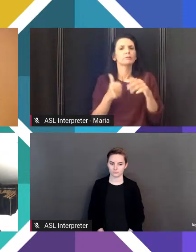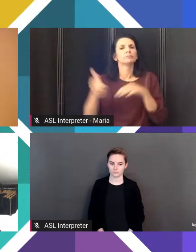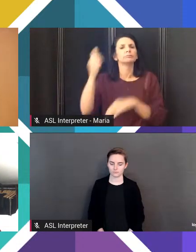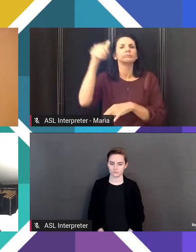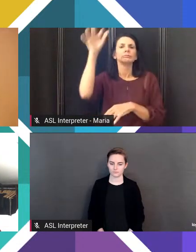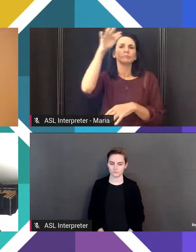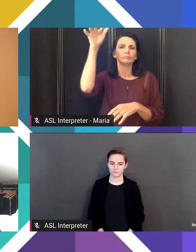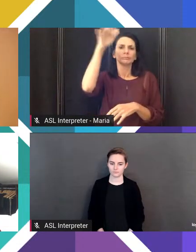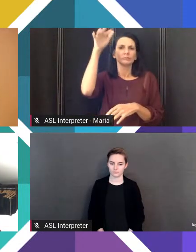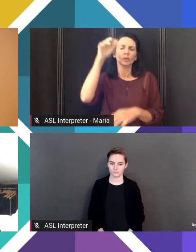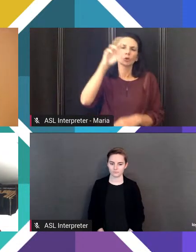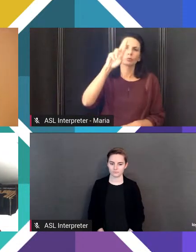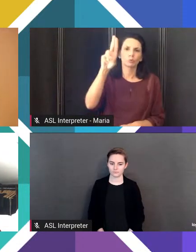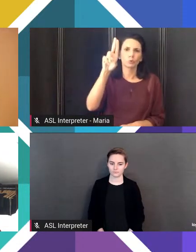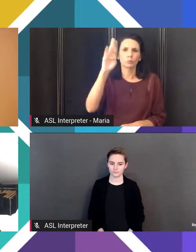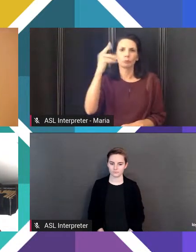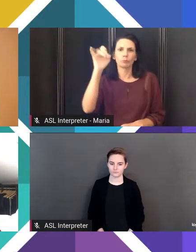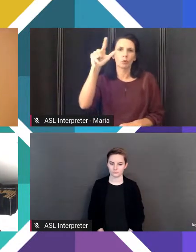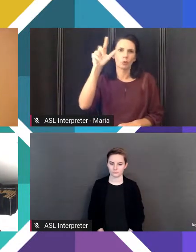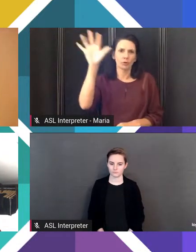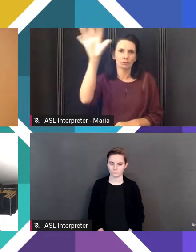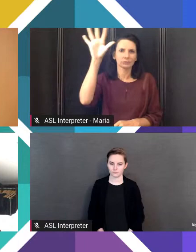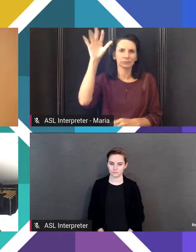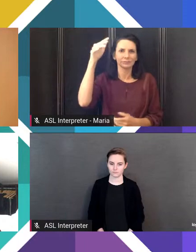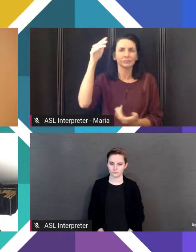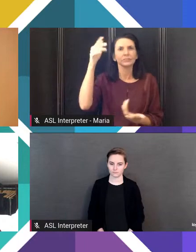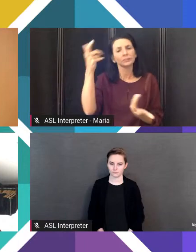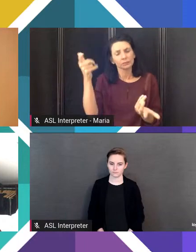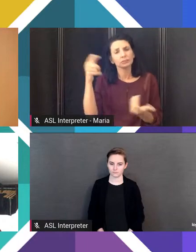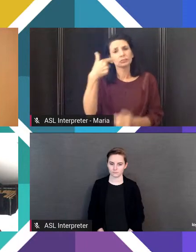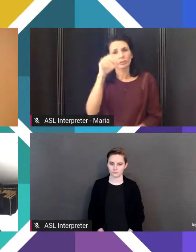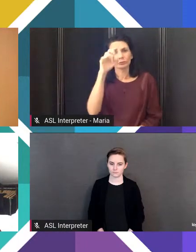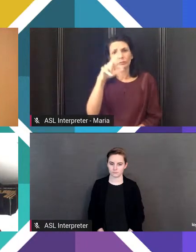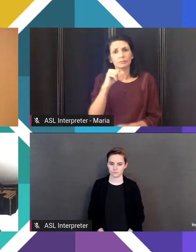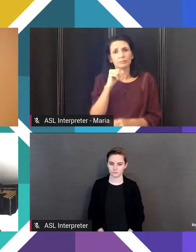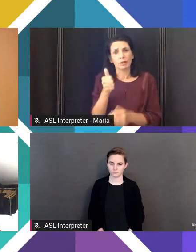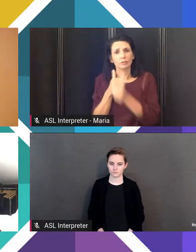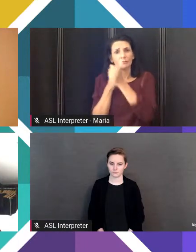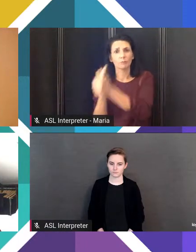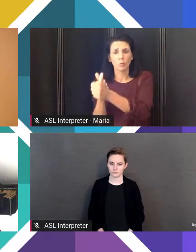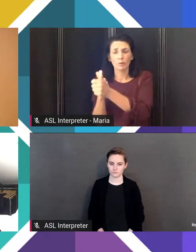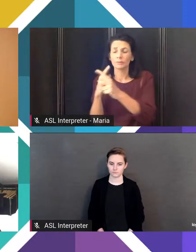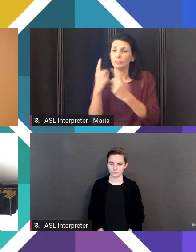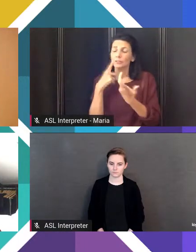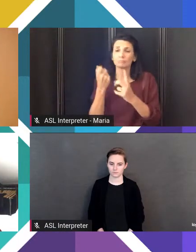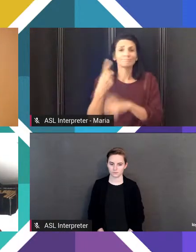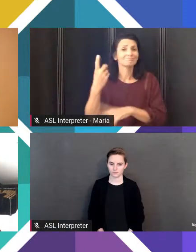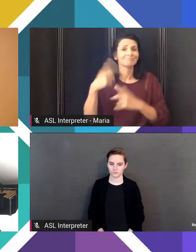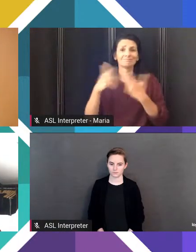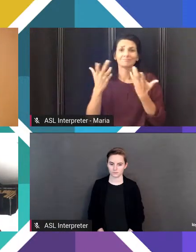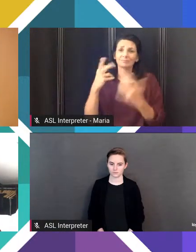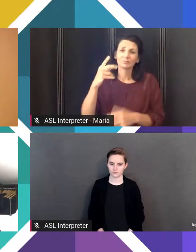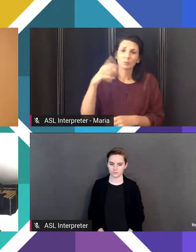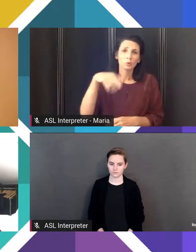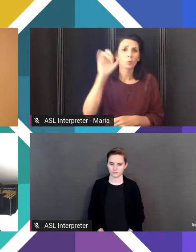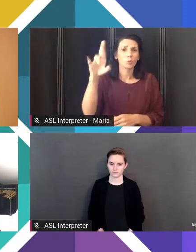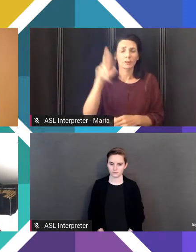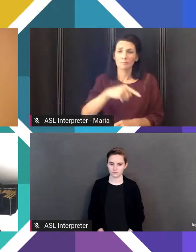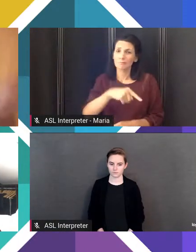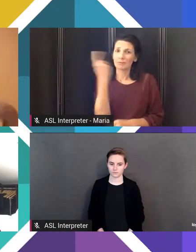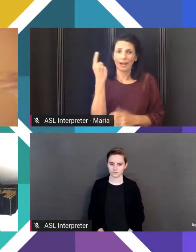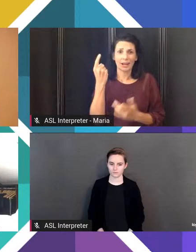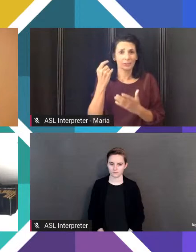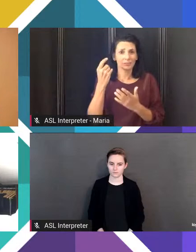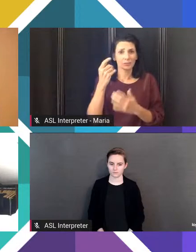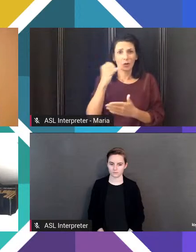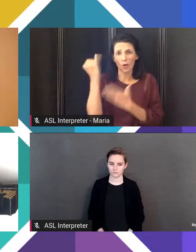thing, which is RuPaul, which, you know, was a gender nonconforming, radical queer Black artist from the 90s